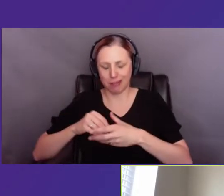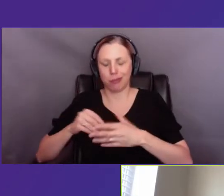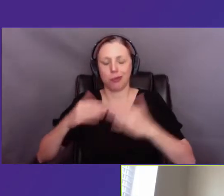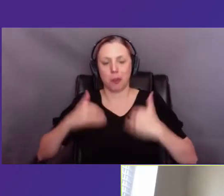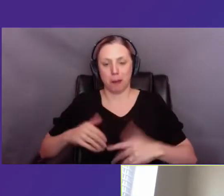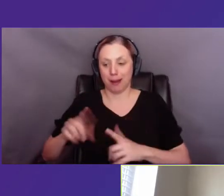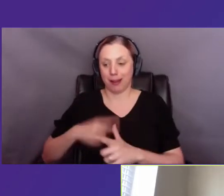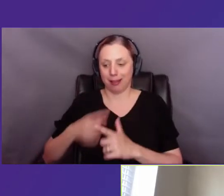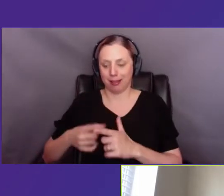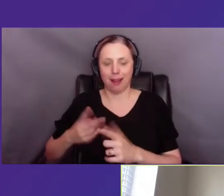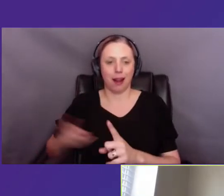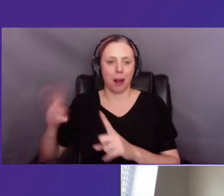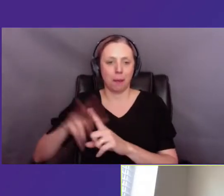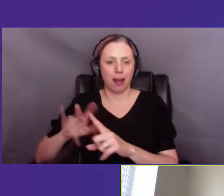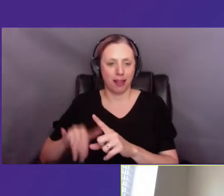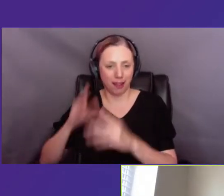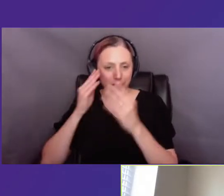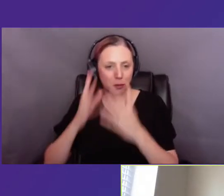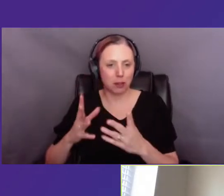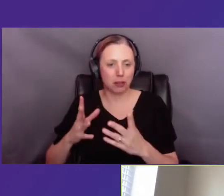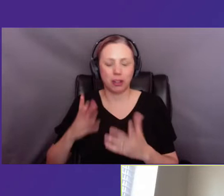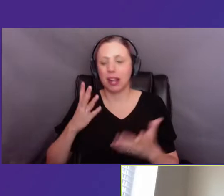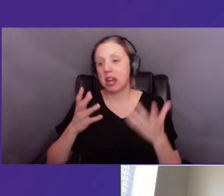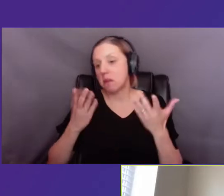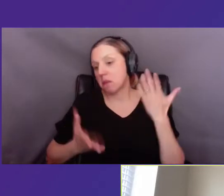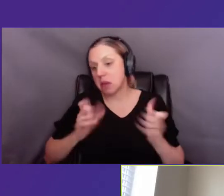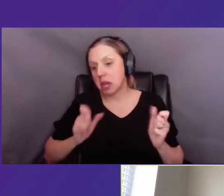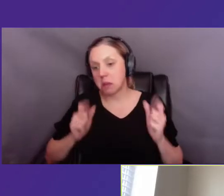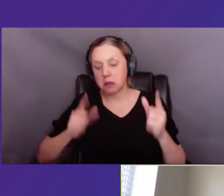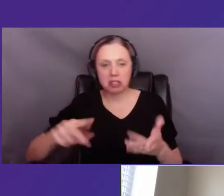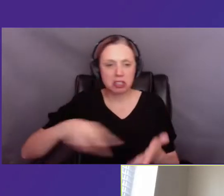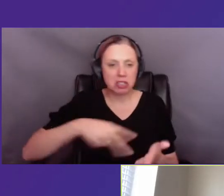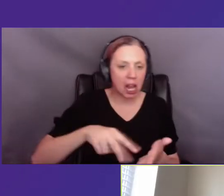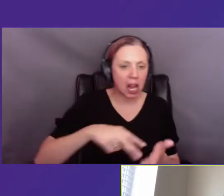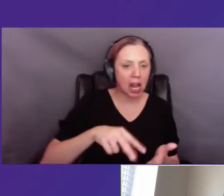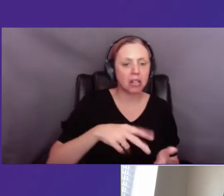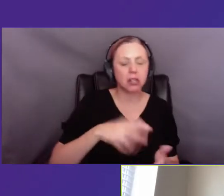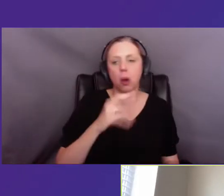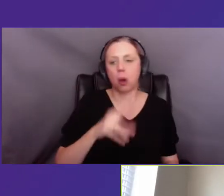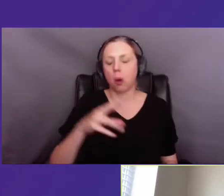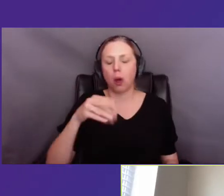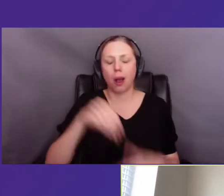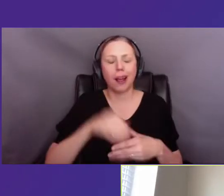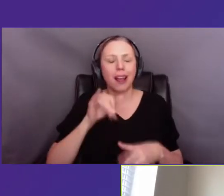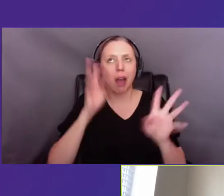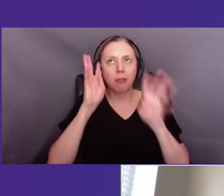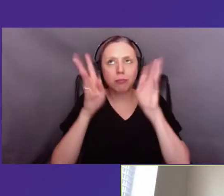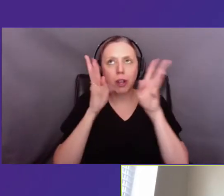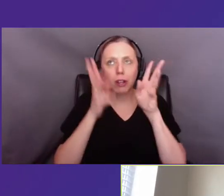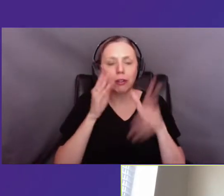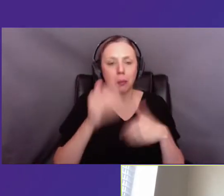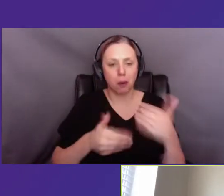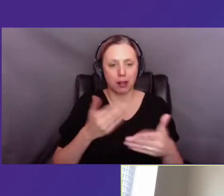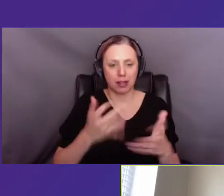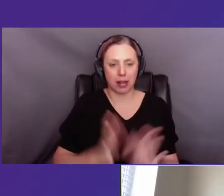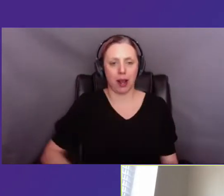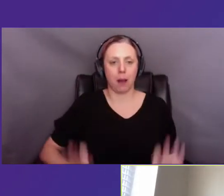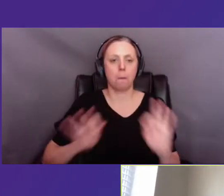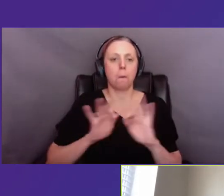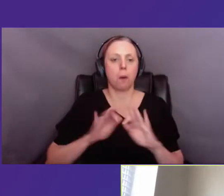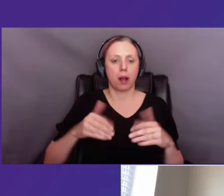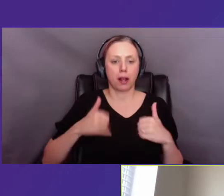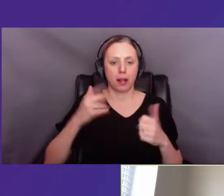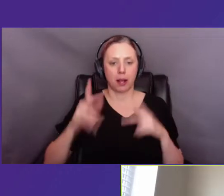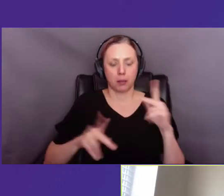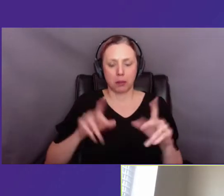in improvisation jams, ciphers, or in the creation process. I think it's very important for young people